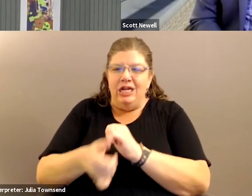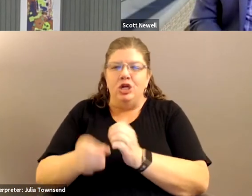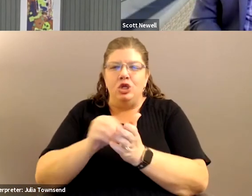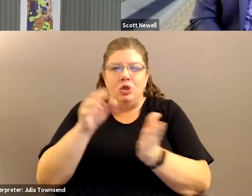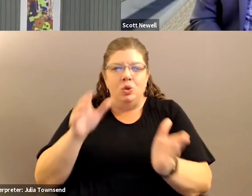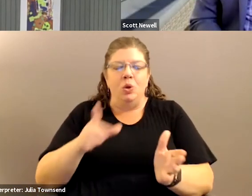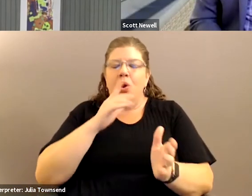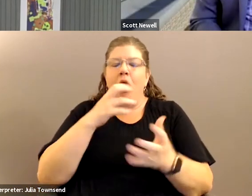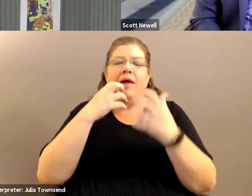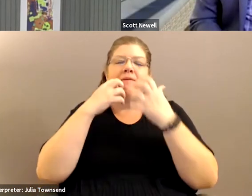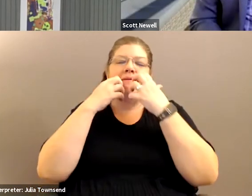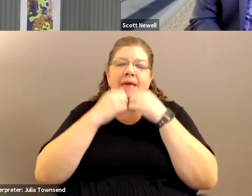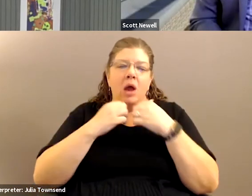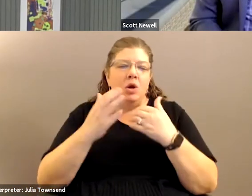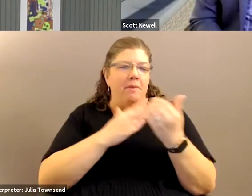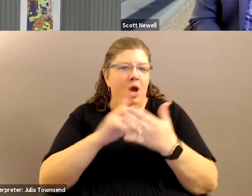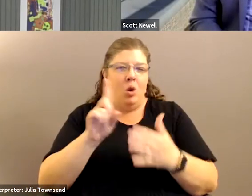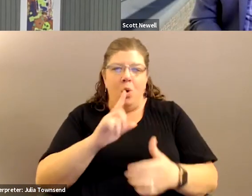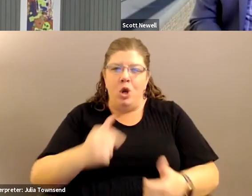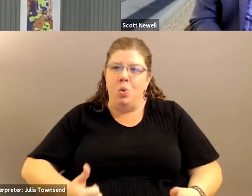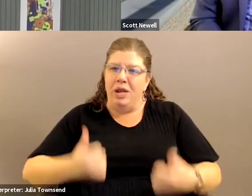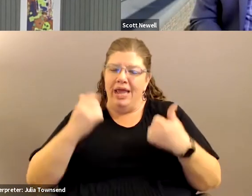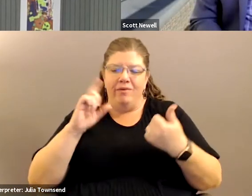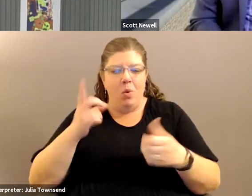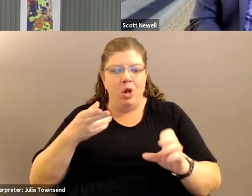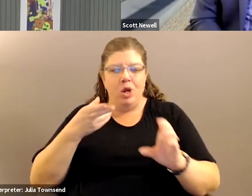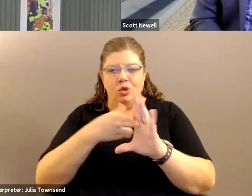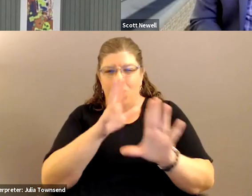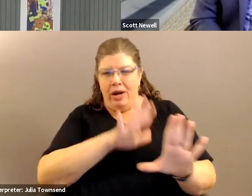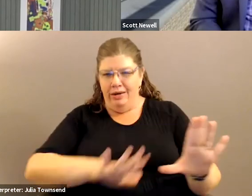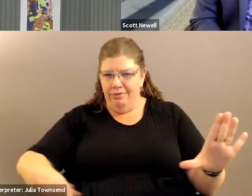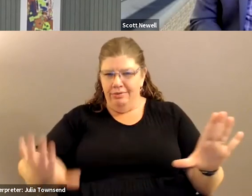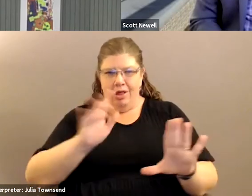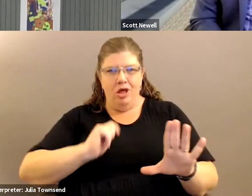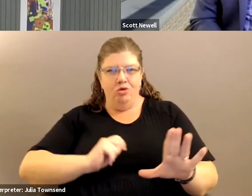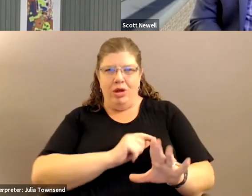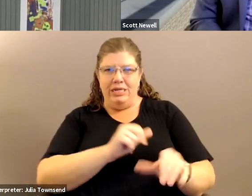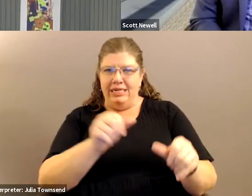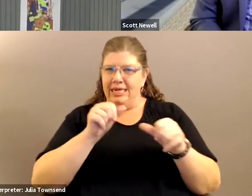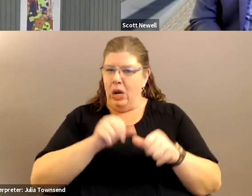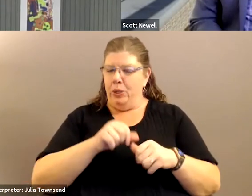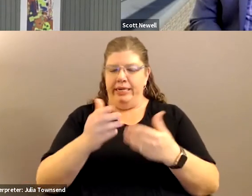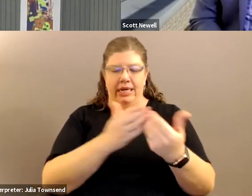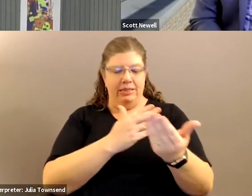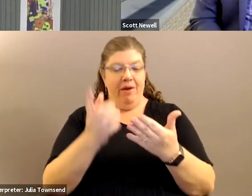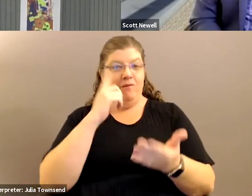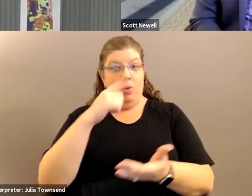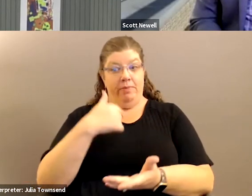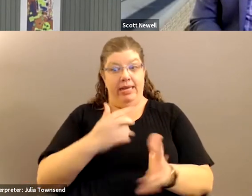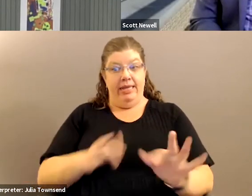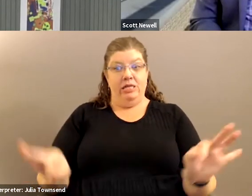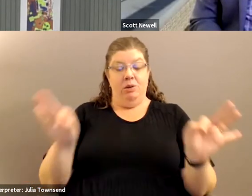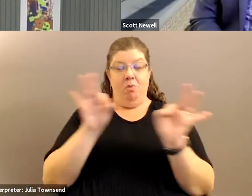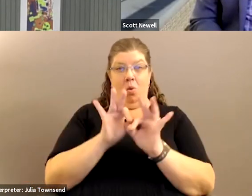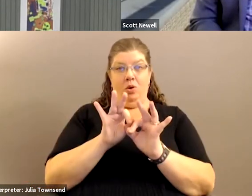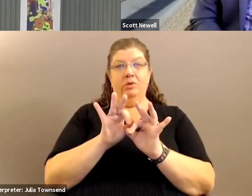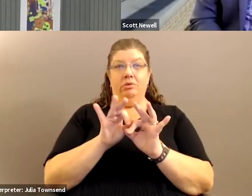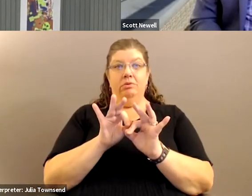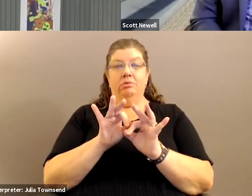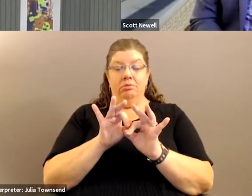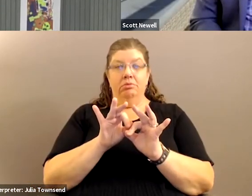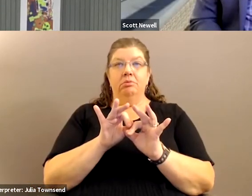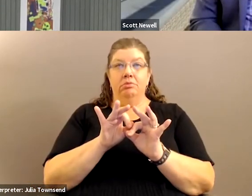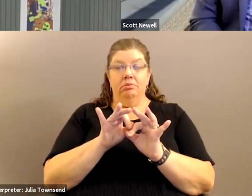live in no matter where you're drawing the trusty area so i think that's really important um for me as i look at this and in my